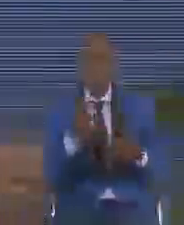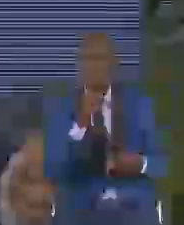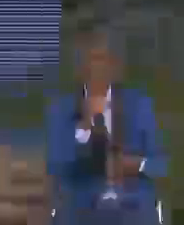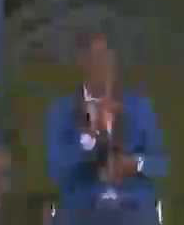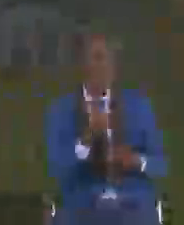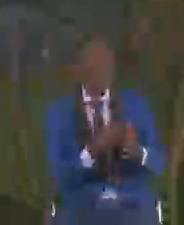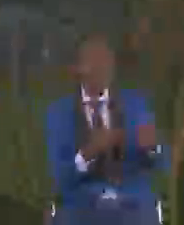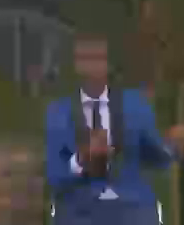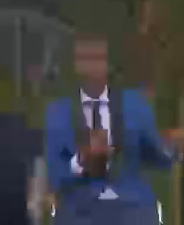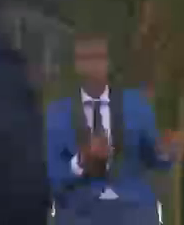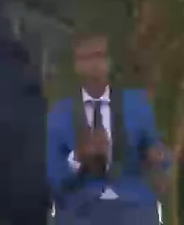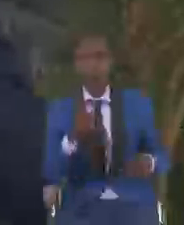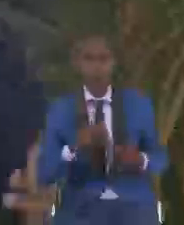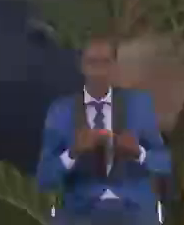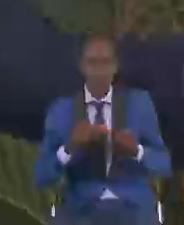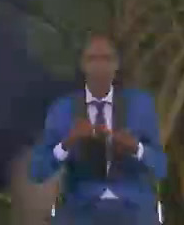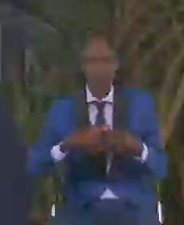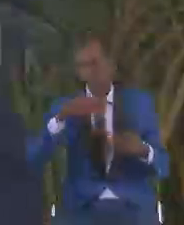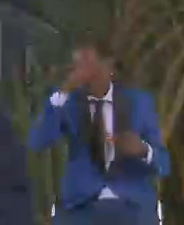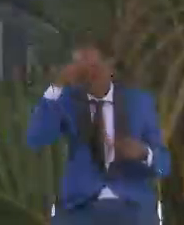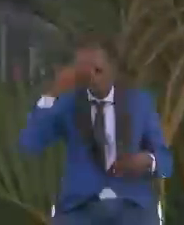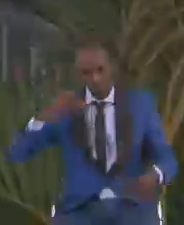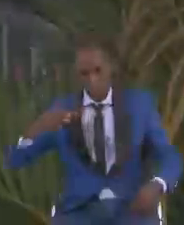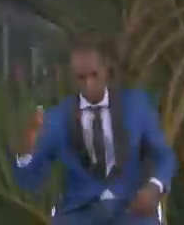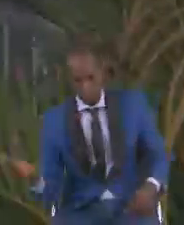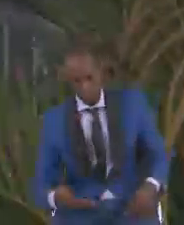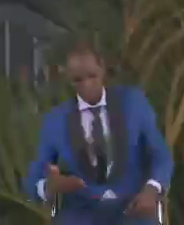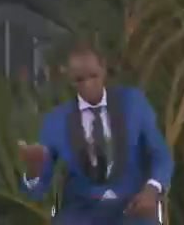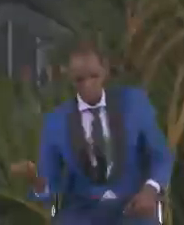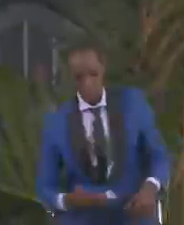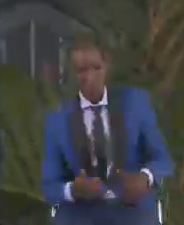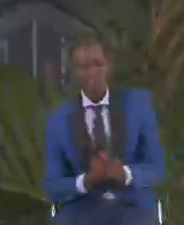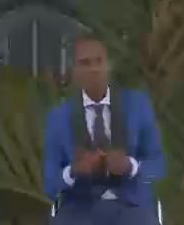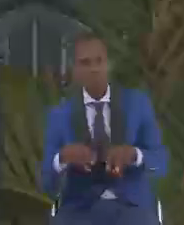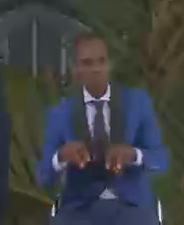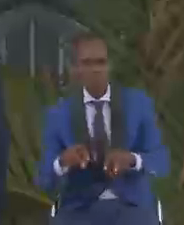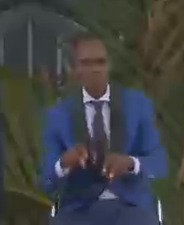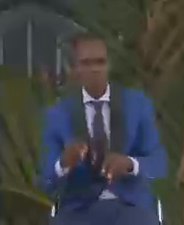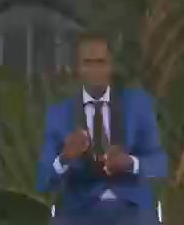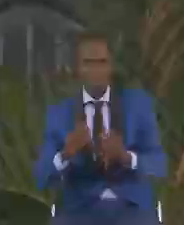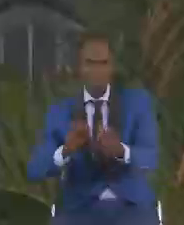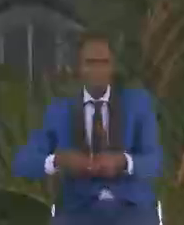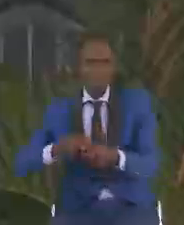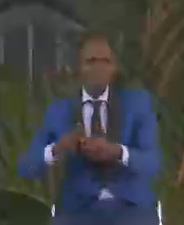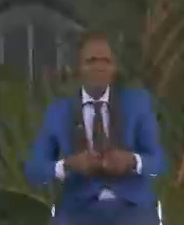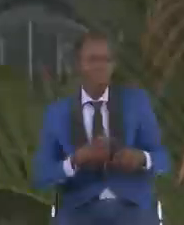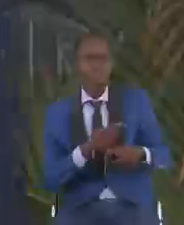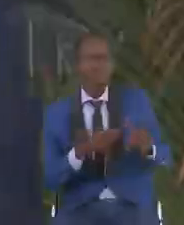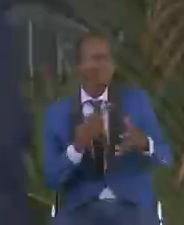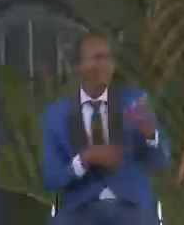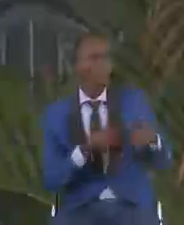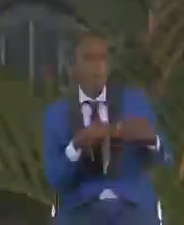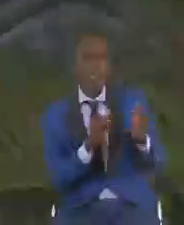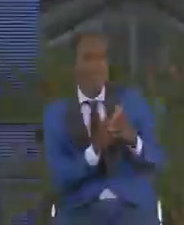You keep on using your cutlass and using your hoe. How about that gift? That gift is unsurpassable.